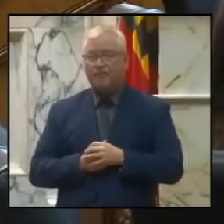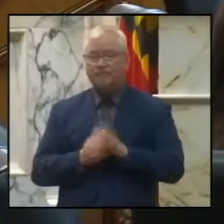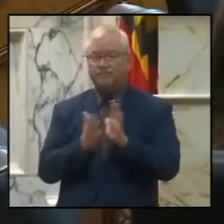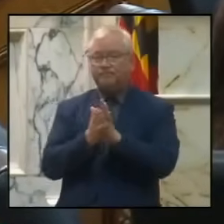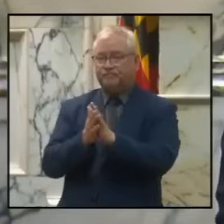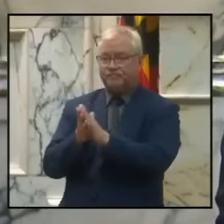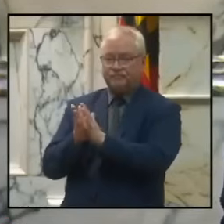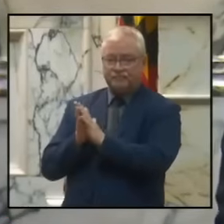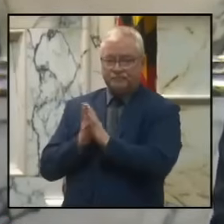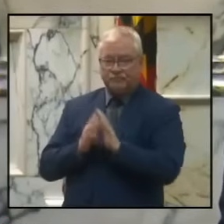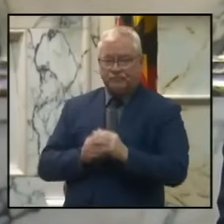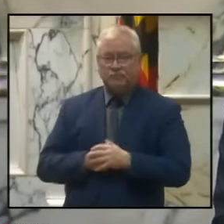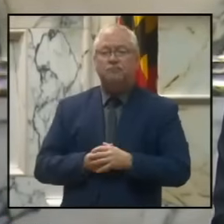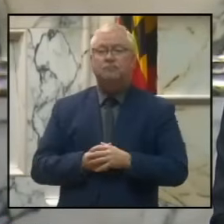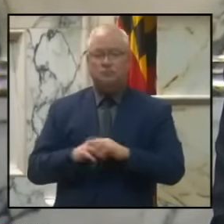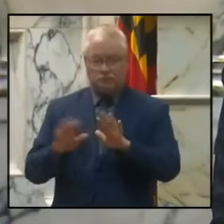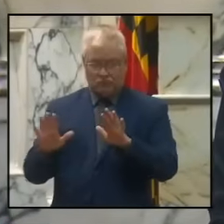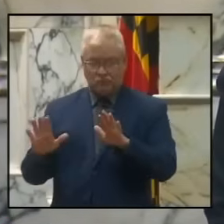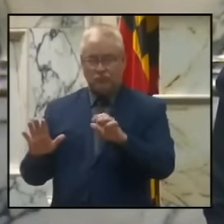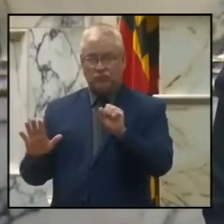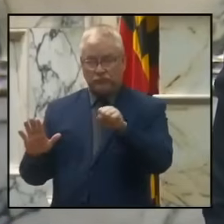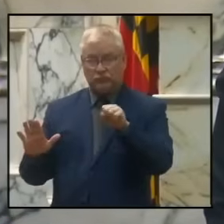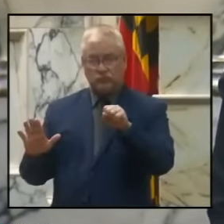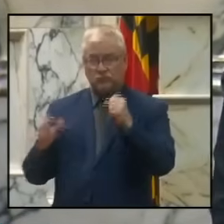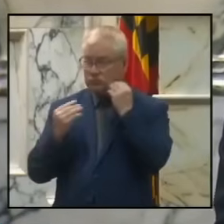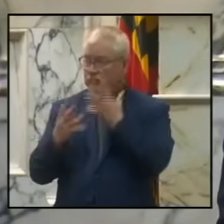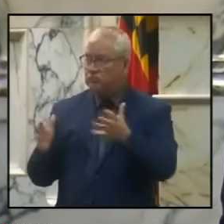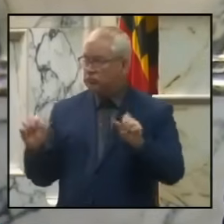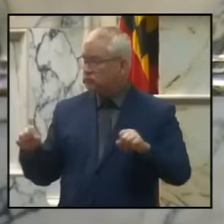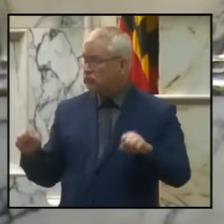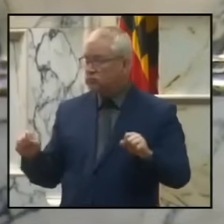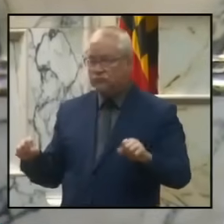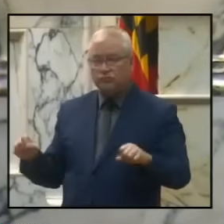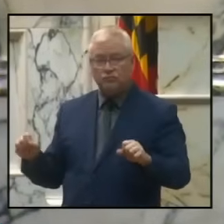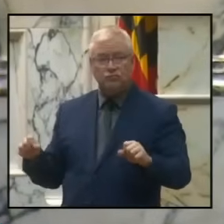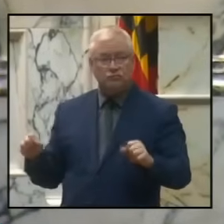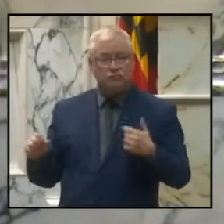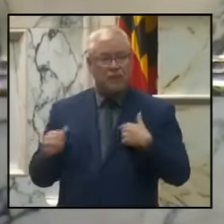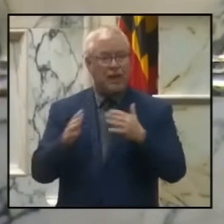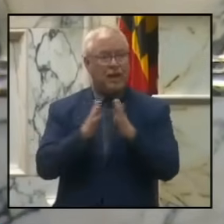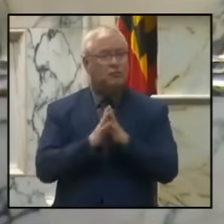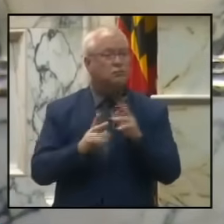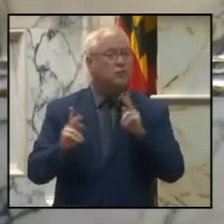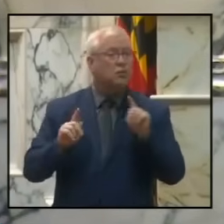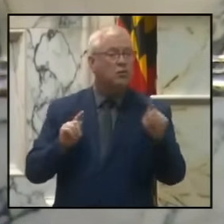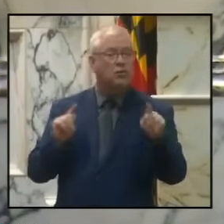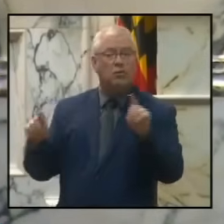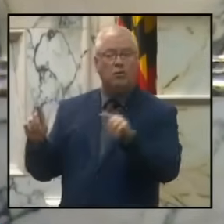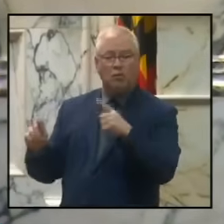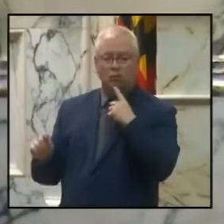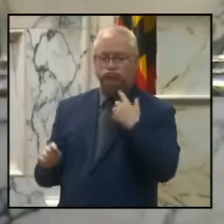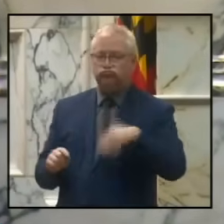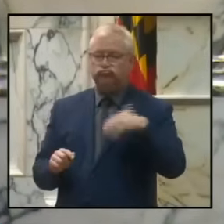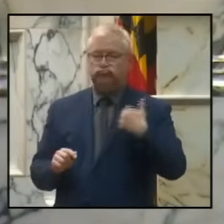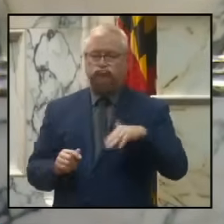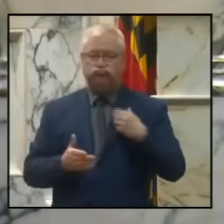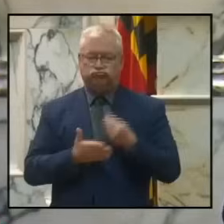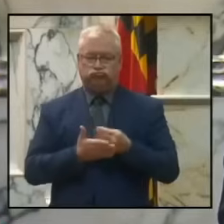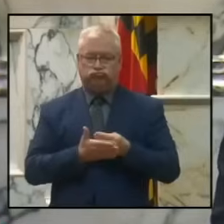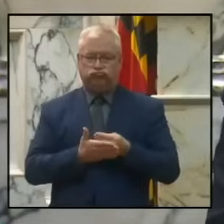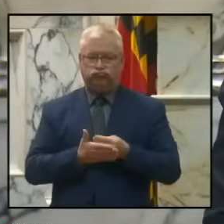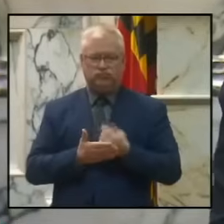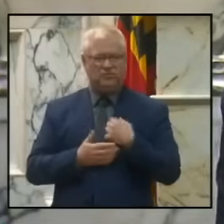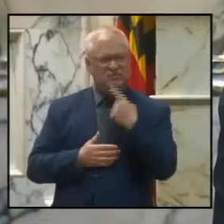And yes, we'll be asking people that have done exceptionally well to pay a little bit more so